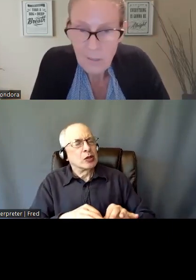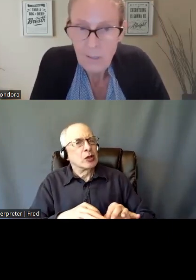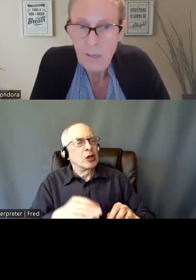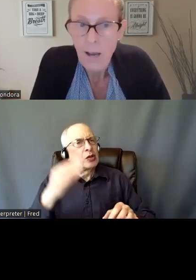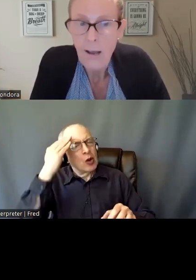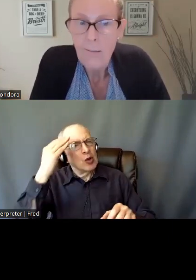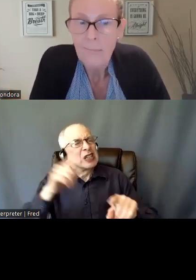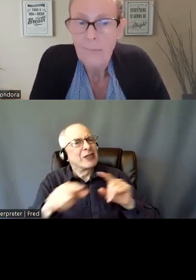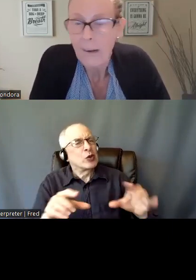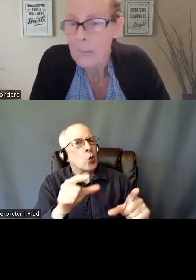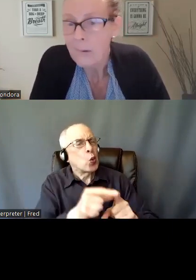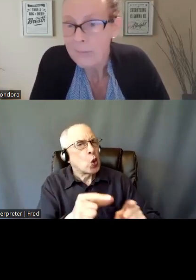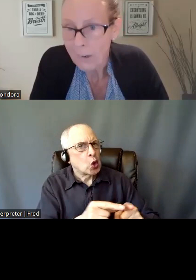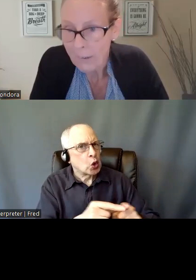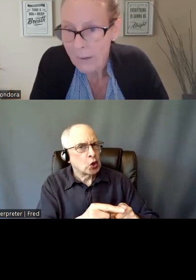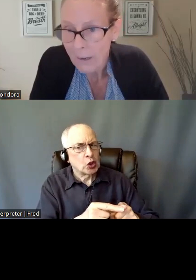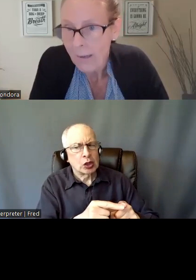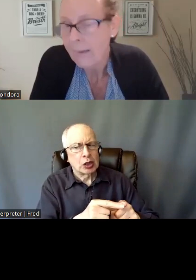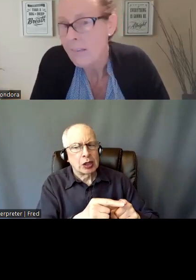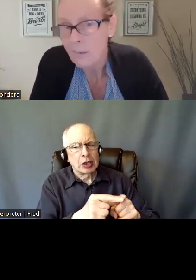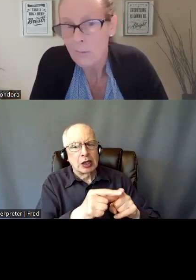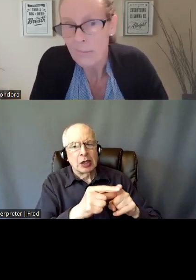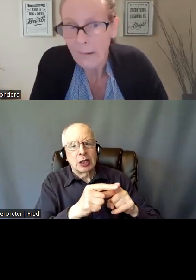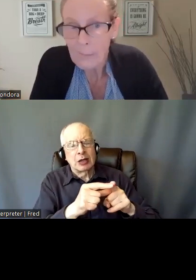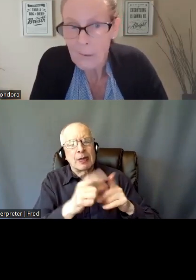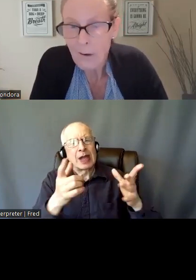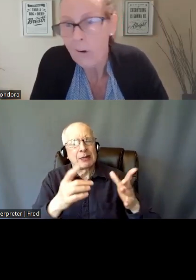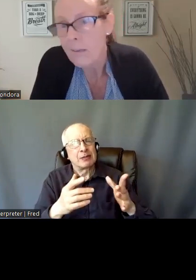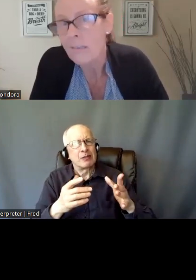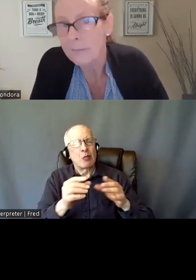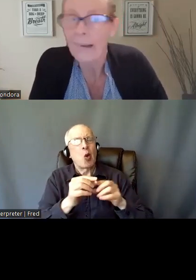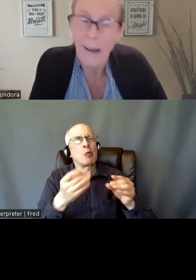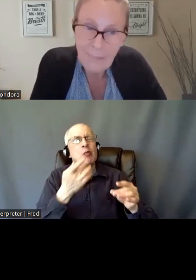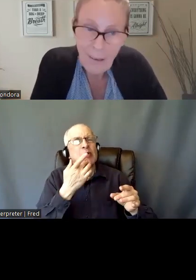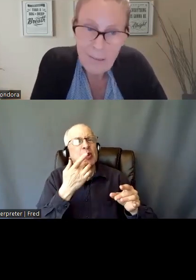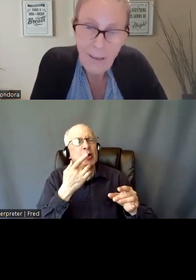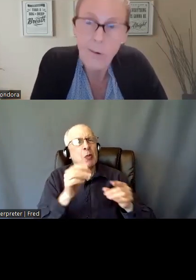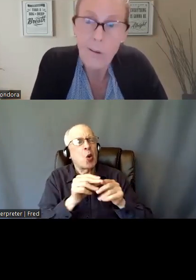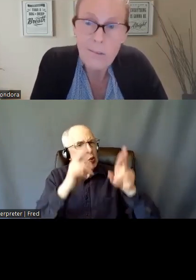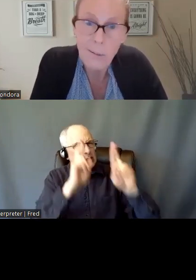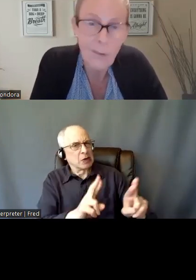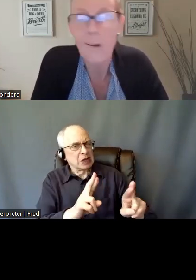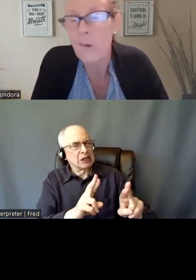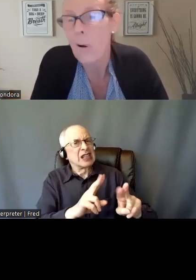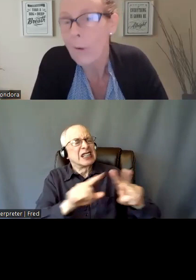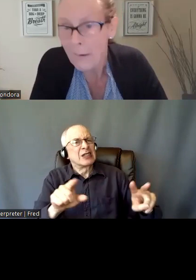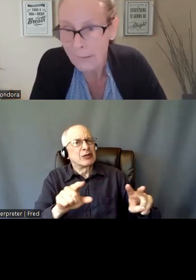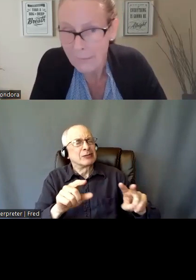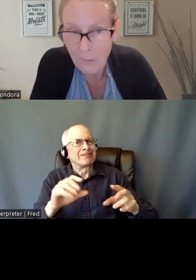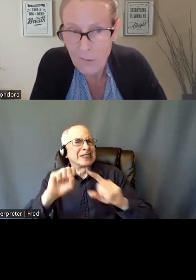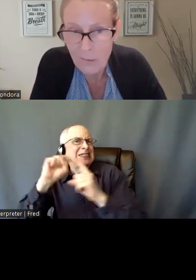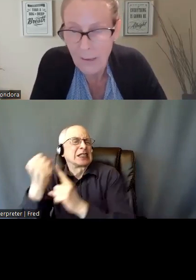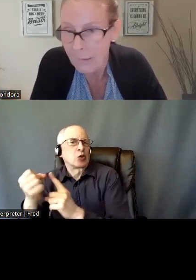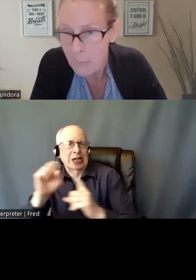terms that are preferred and considered respectable across different contexts and also across all